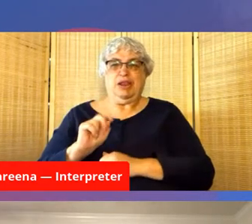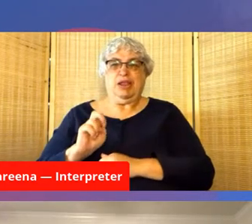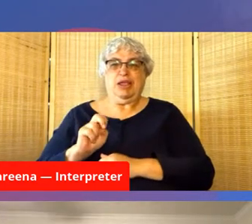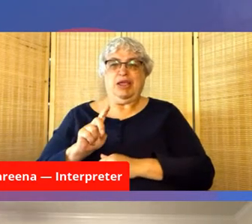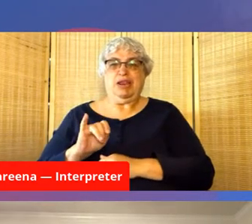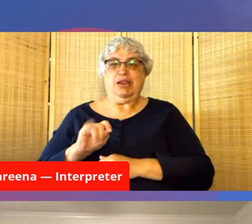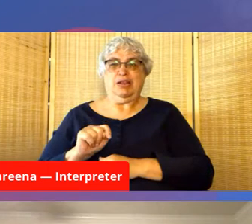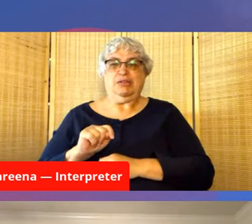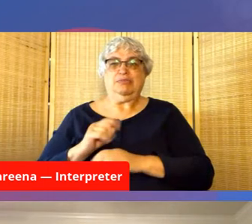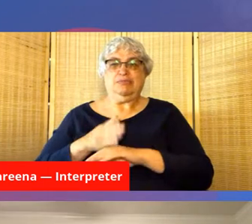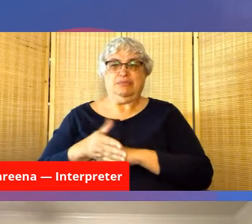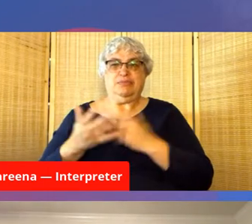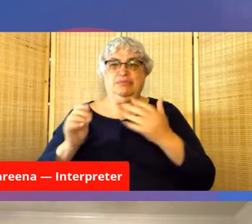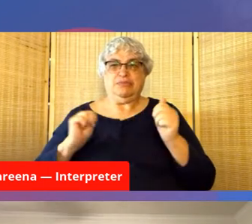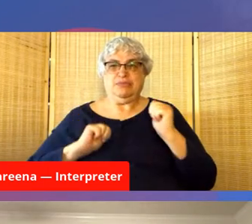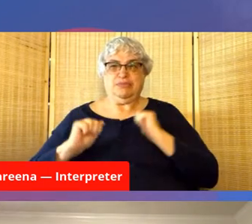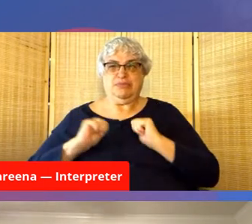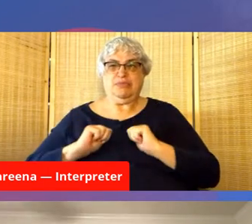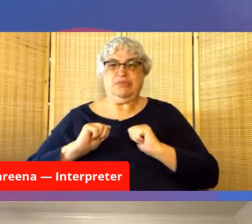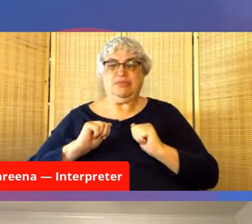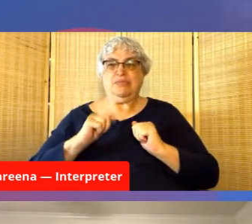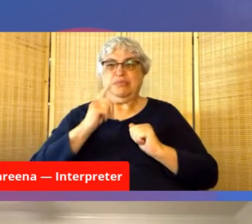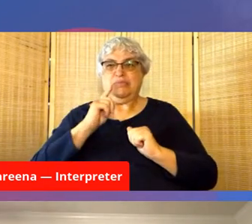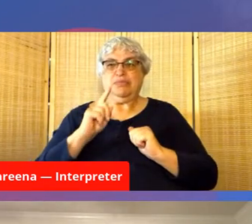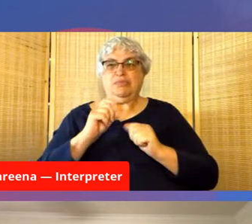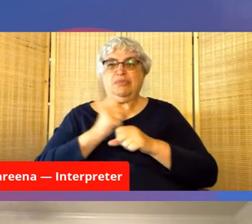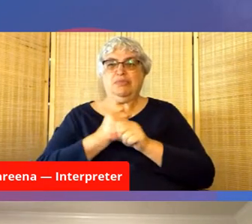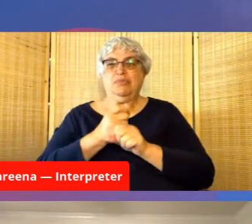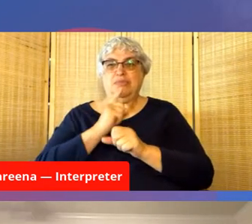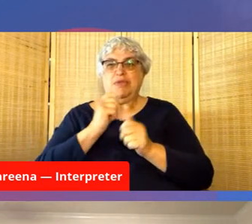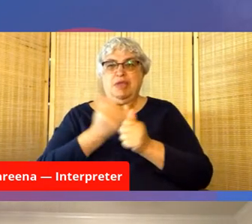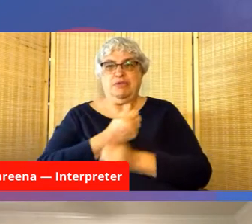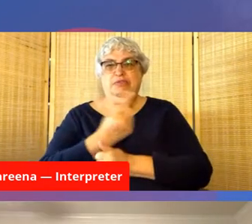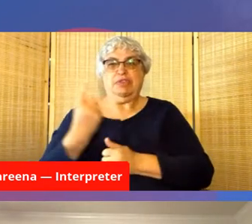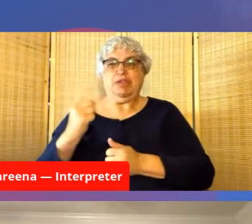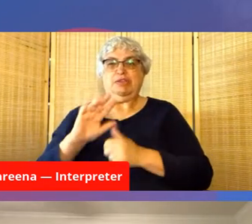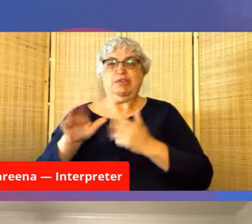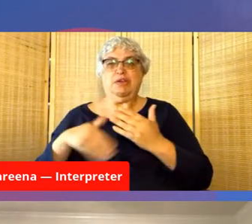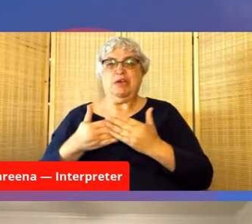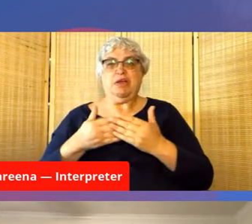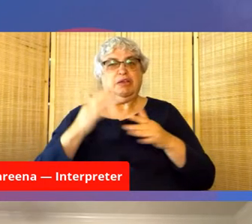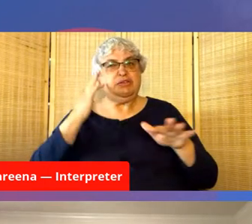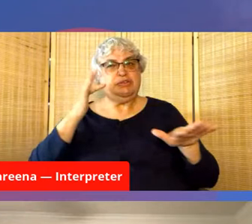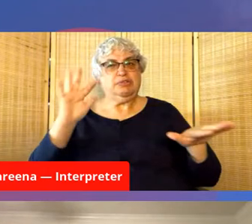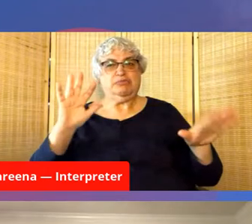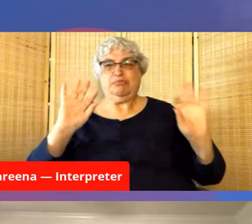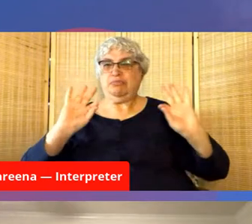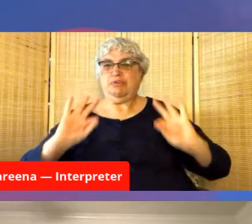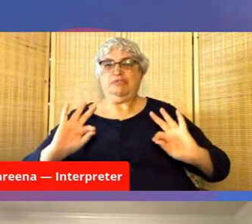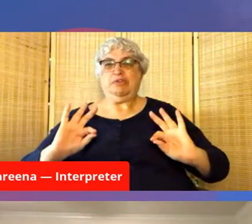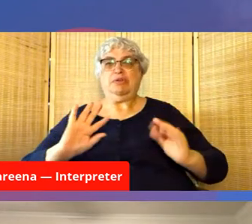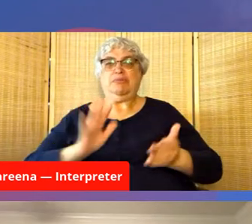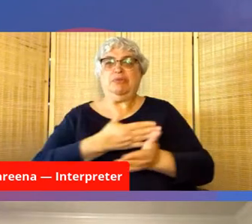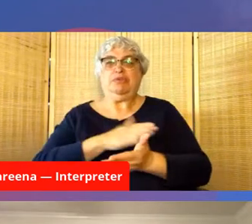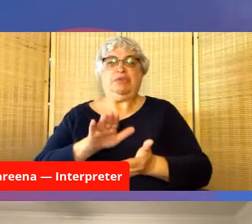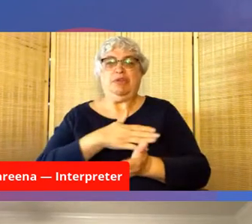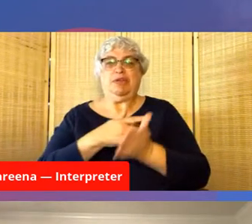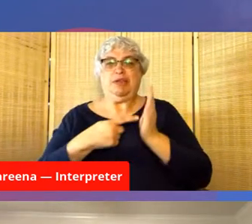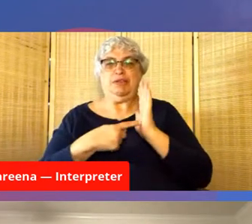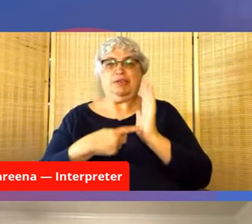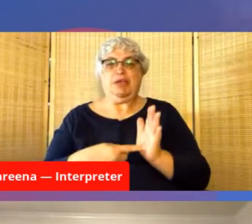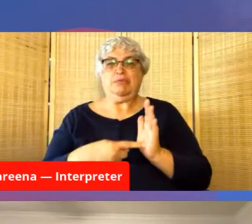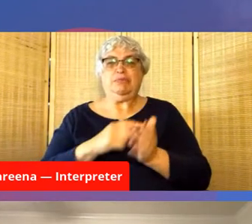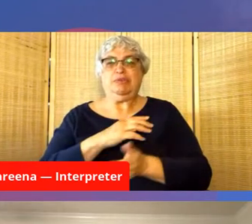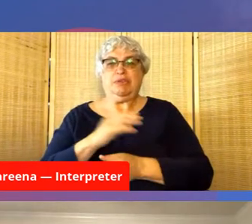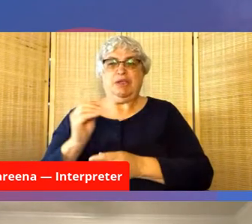to after the performance, when we edit this, we'll make sure that everything is all sound and clear, all of our musical examples.